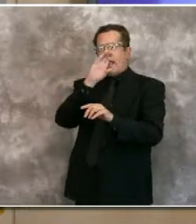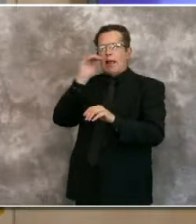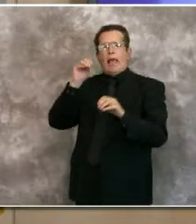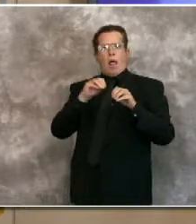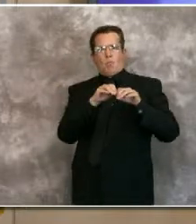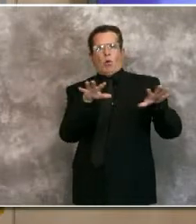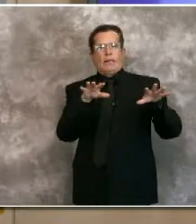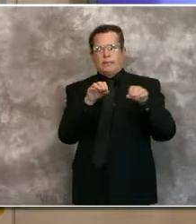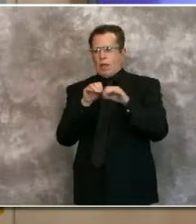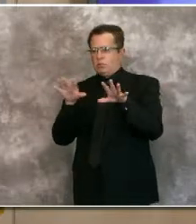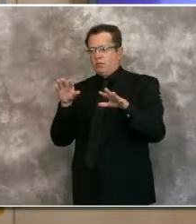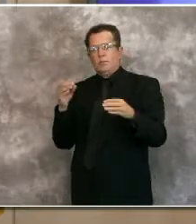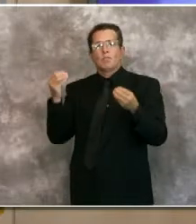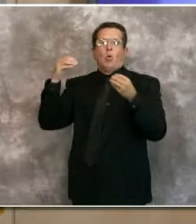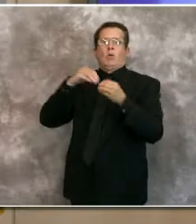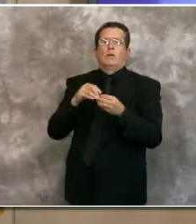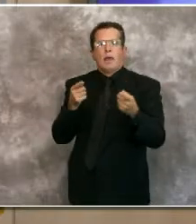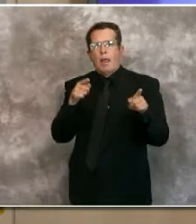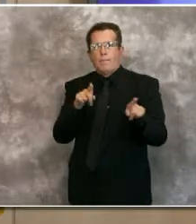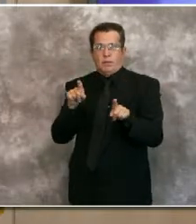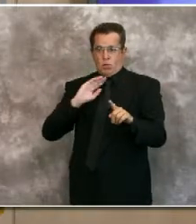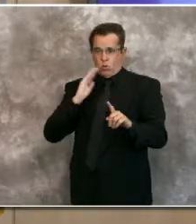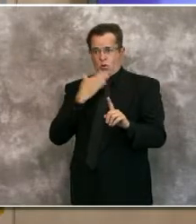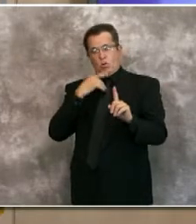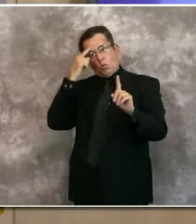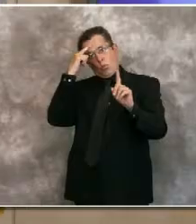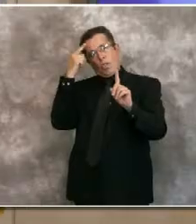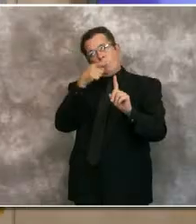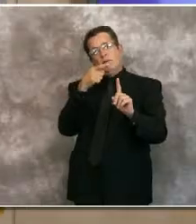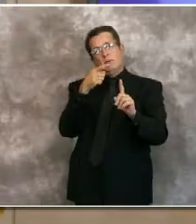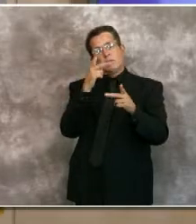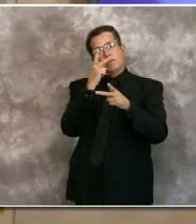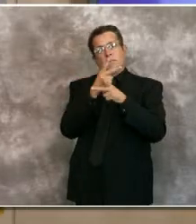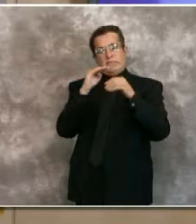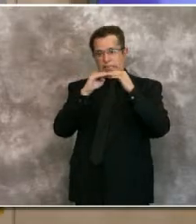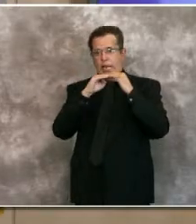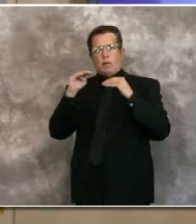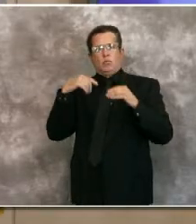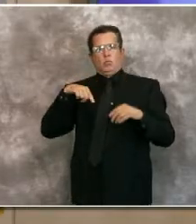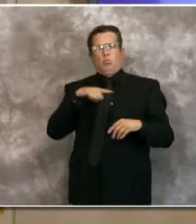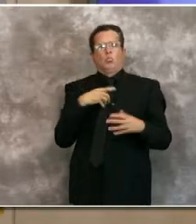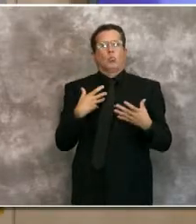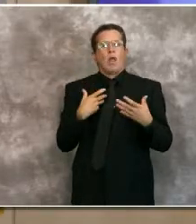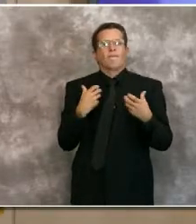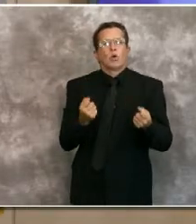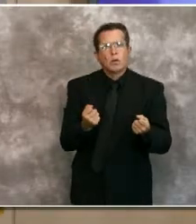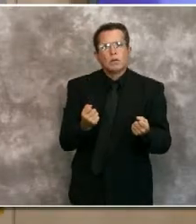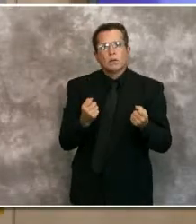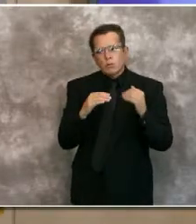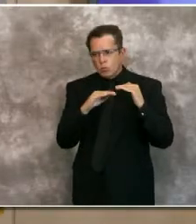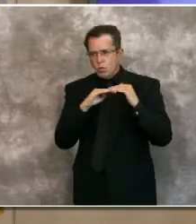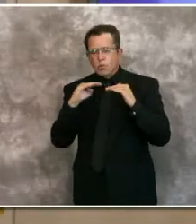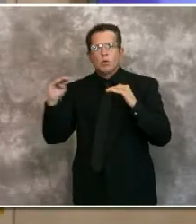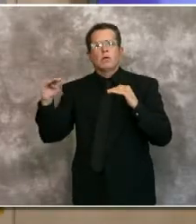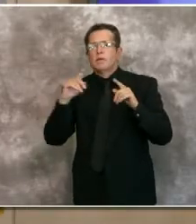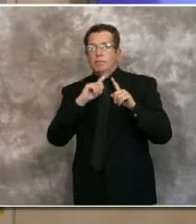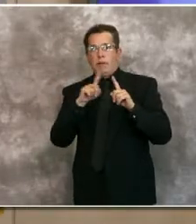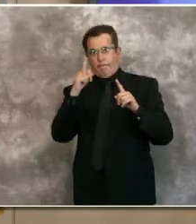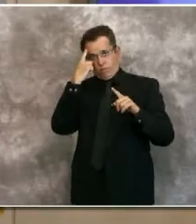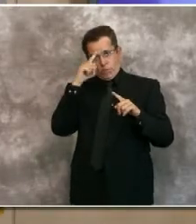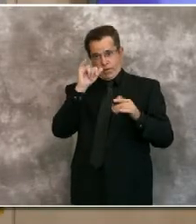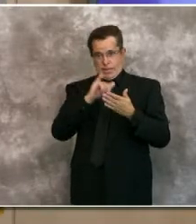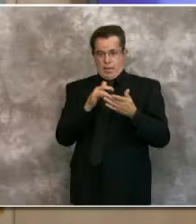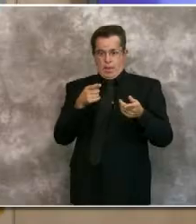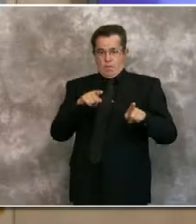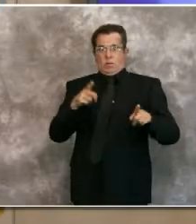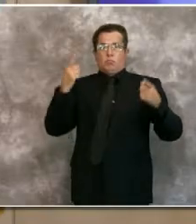outbreaks. And from the beginning, our goal has been to have a smooth and steady and consistent recovery. But in order for that to be a reality,